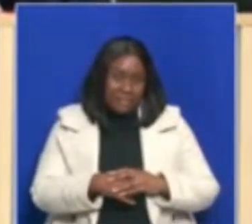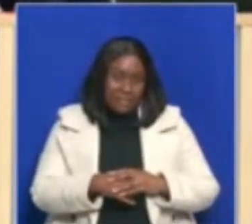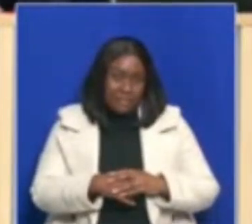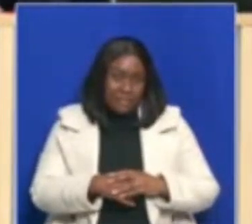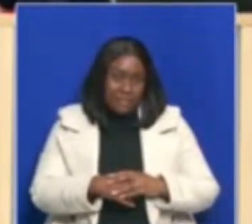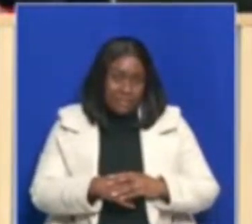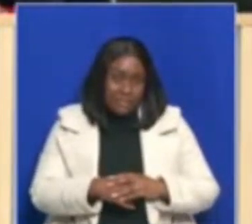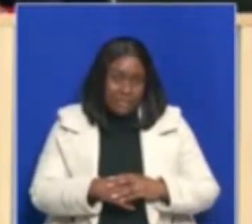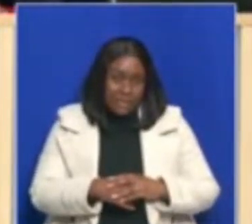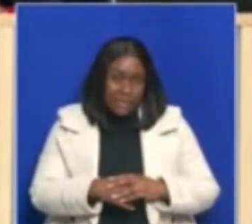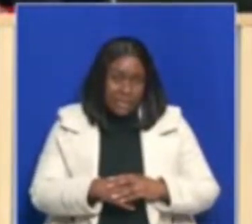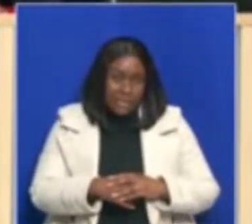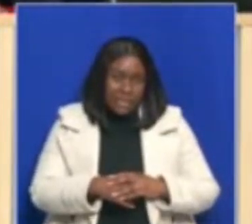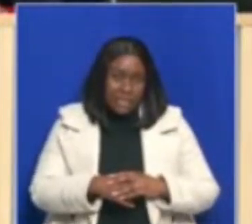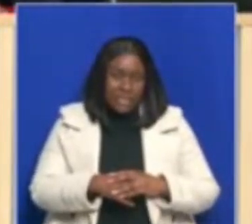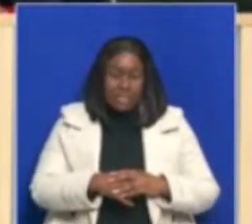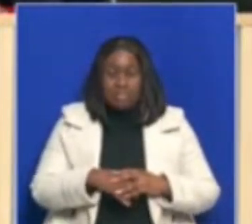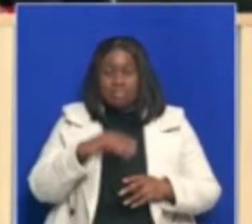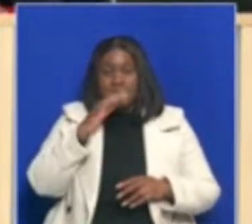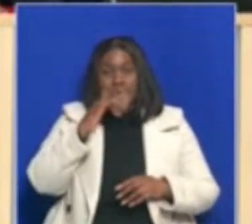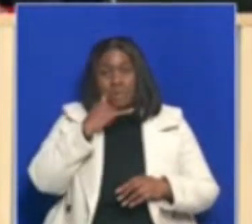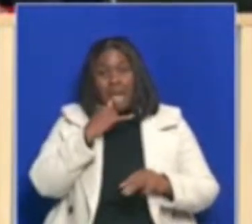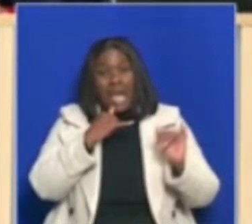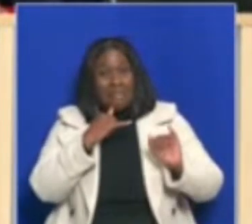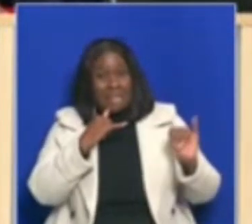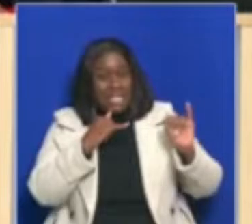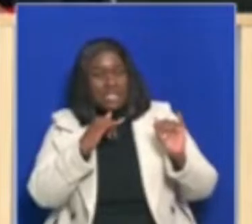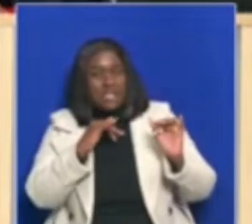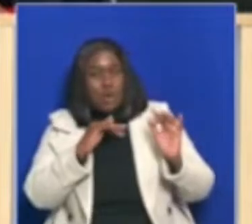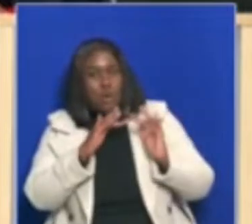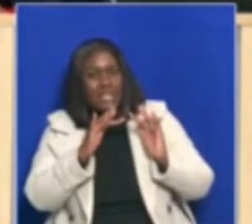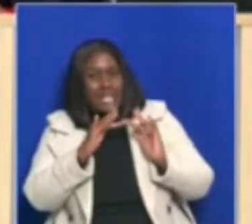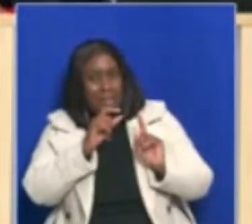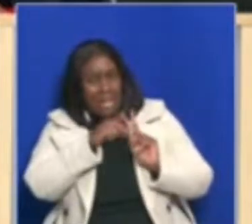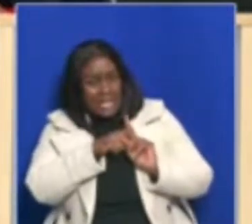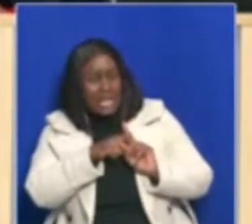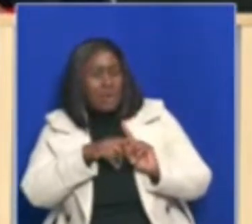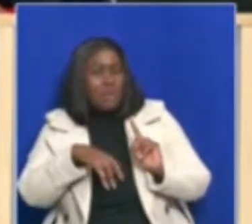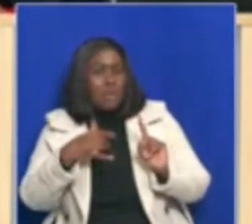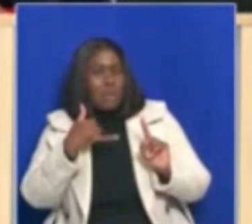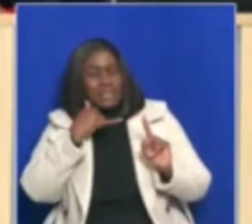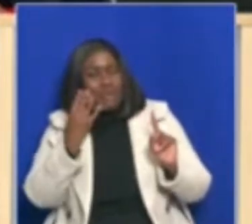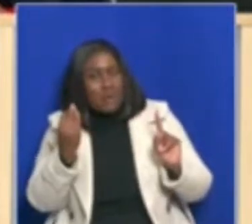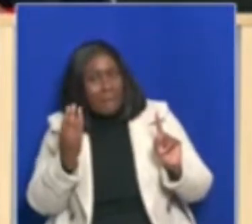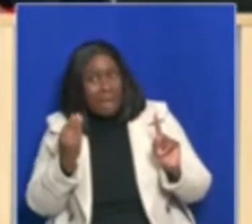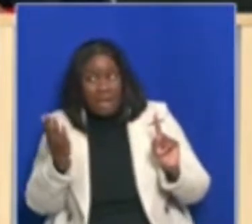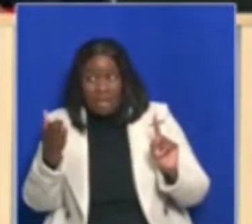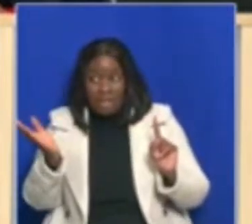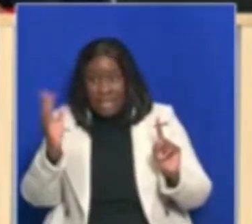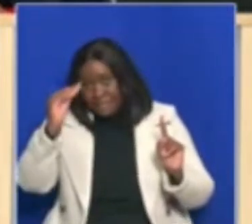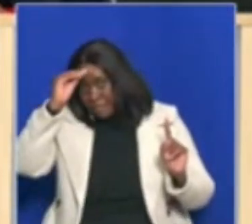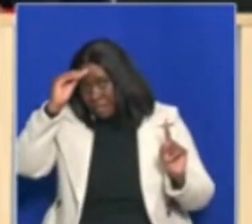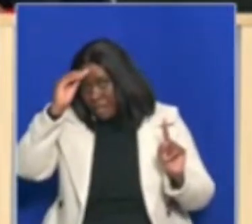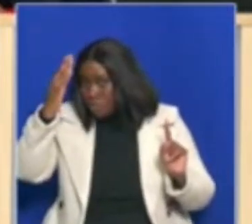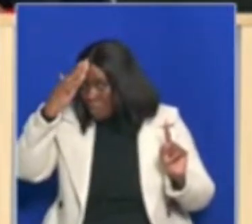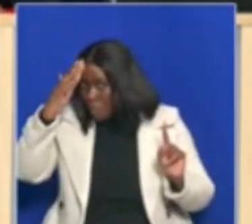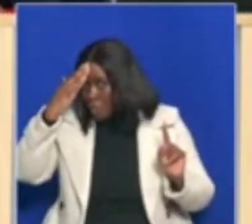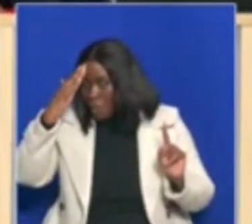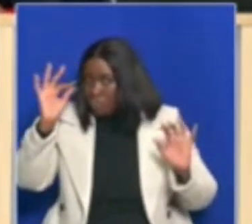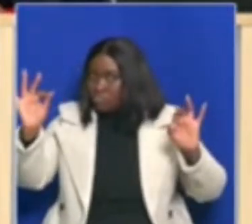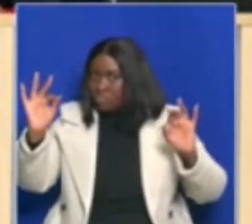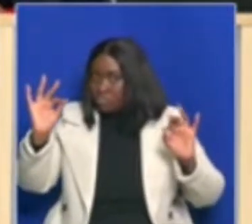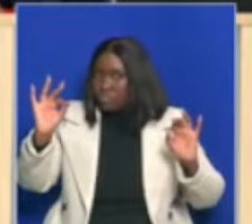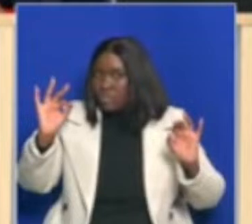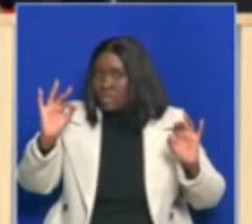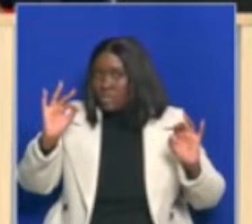a number or a person, do you say every police officer has it as a matter of course? So